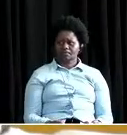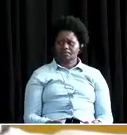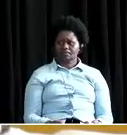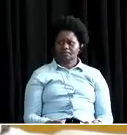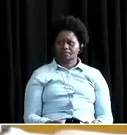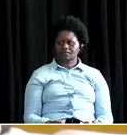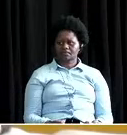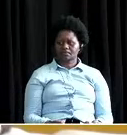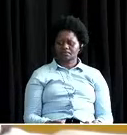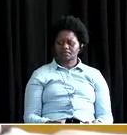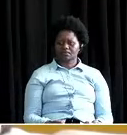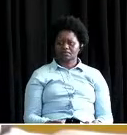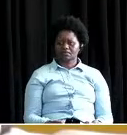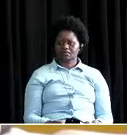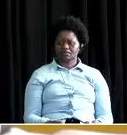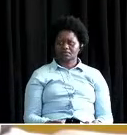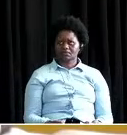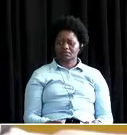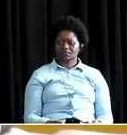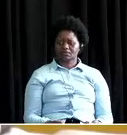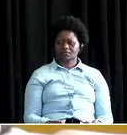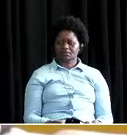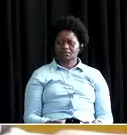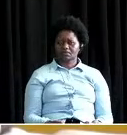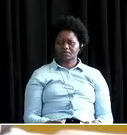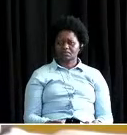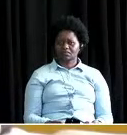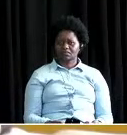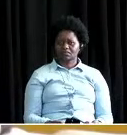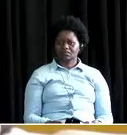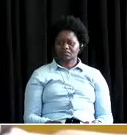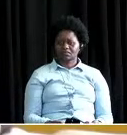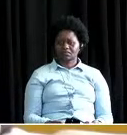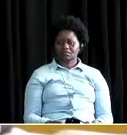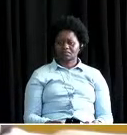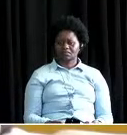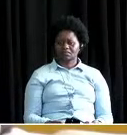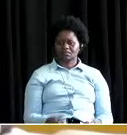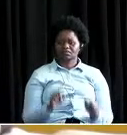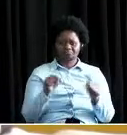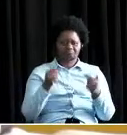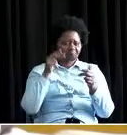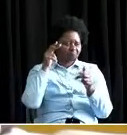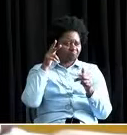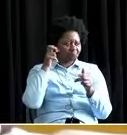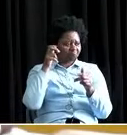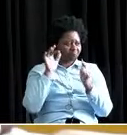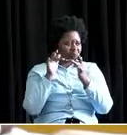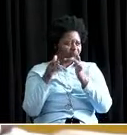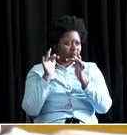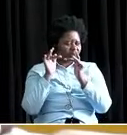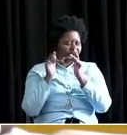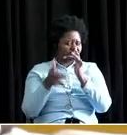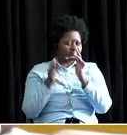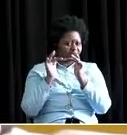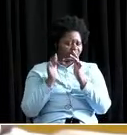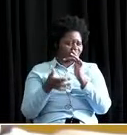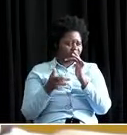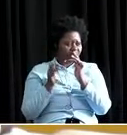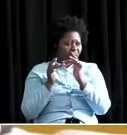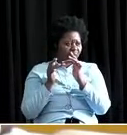the issue we're dealing with is what we've done in the past and what. No, we are smooth or